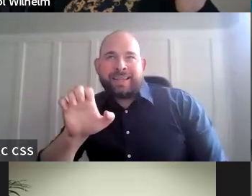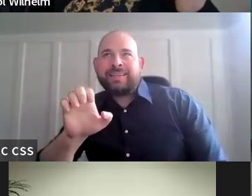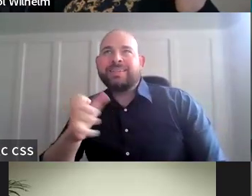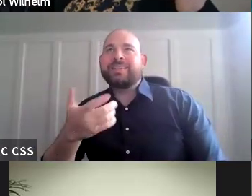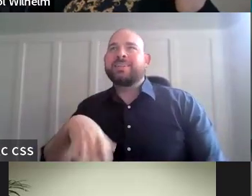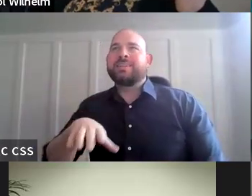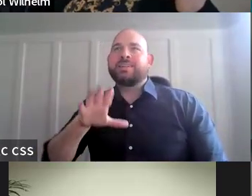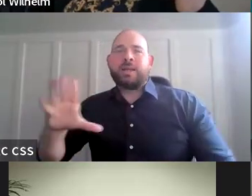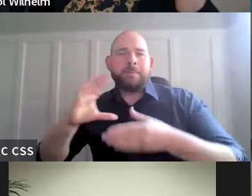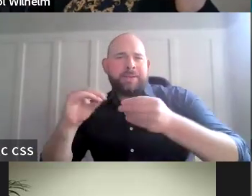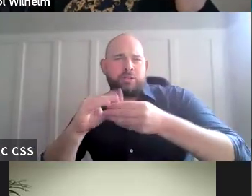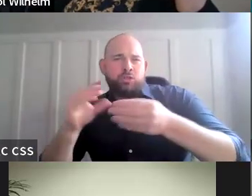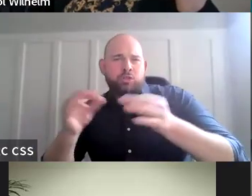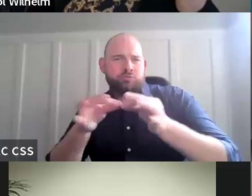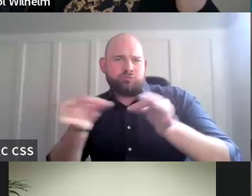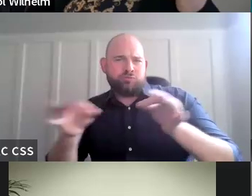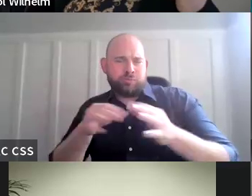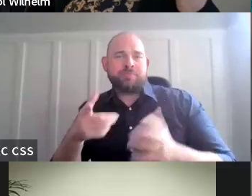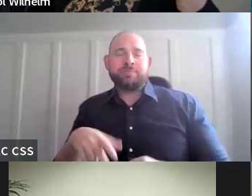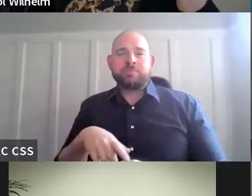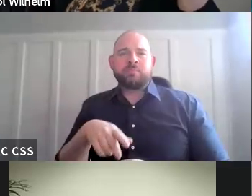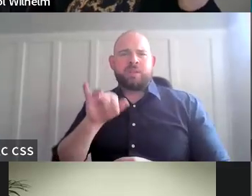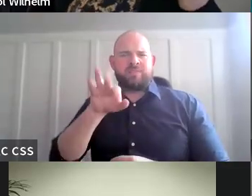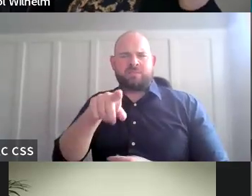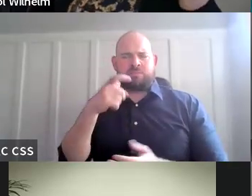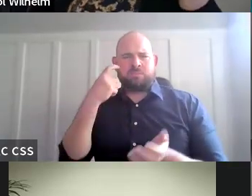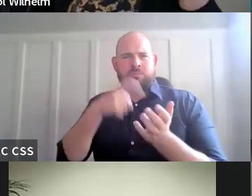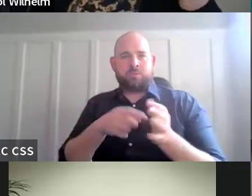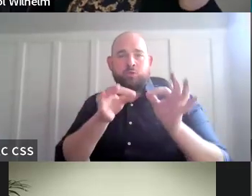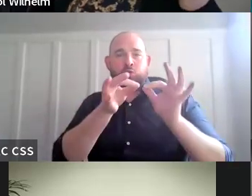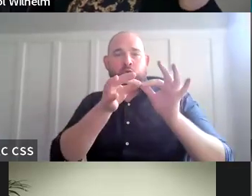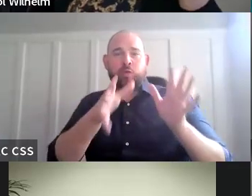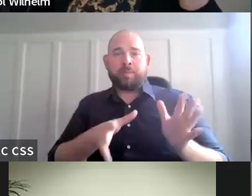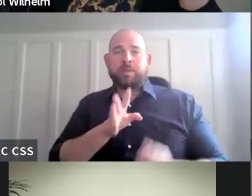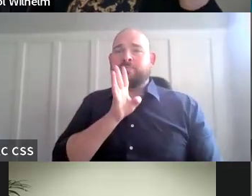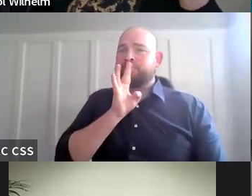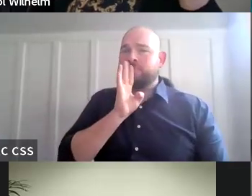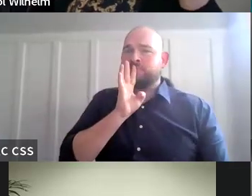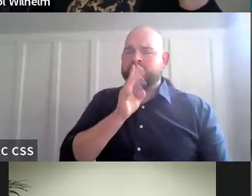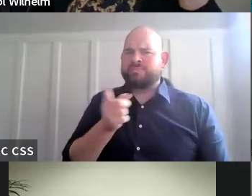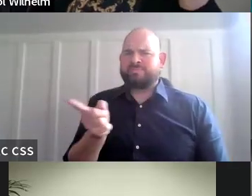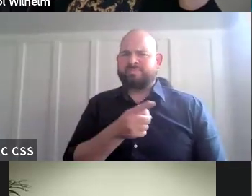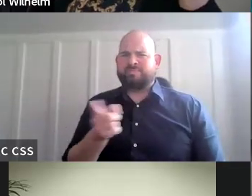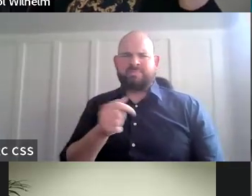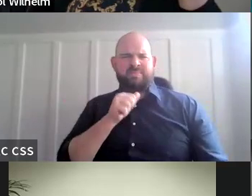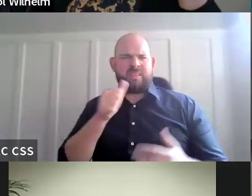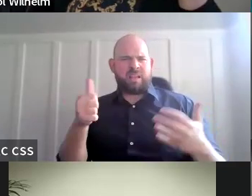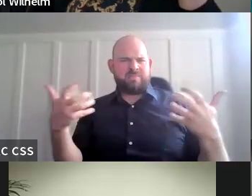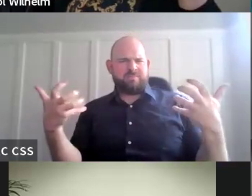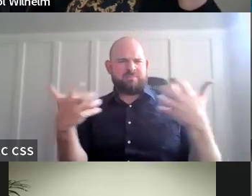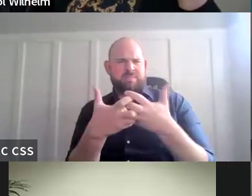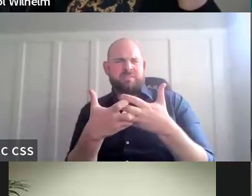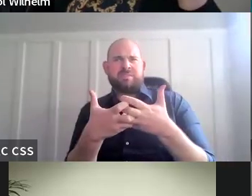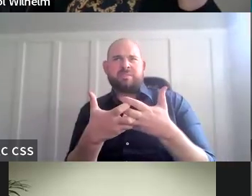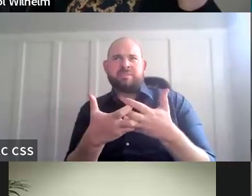You know what their tone is, like we said, that style and the delivery of their message. And you notice that